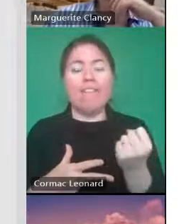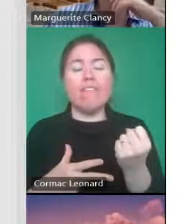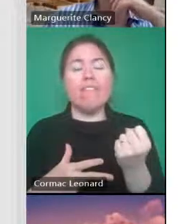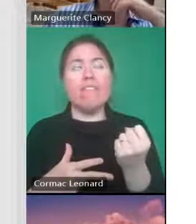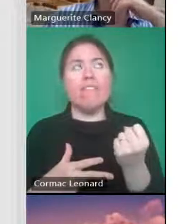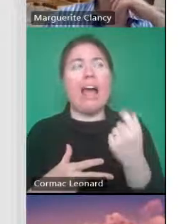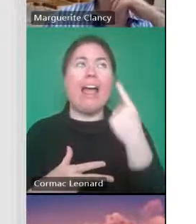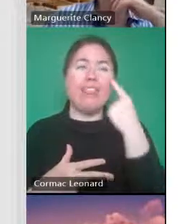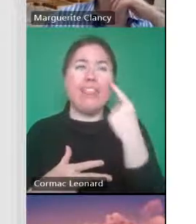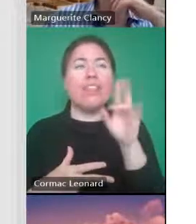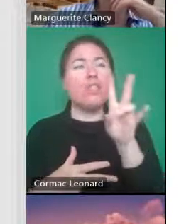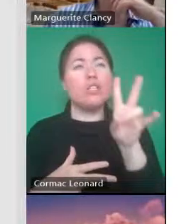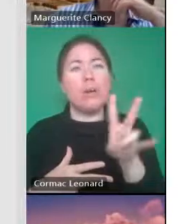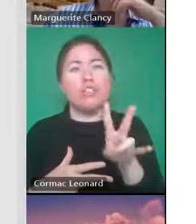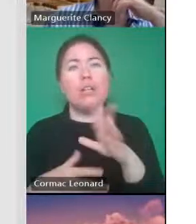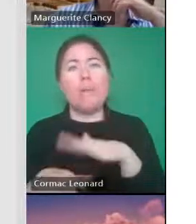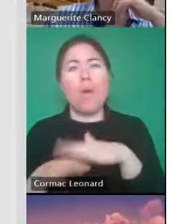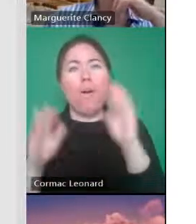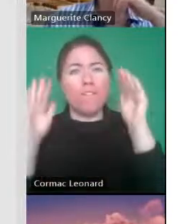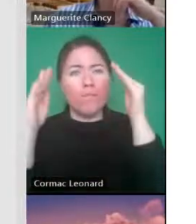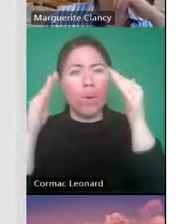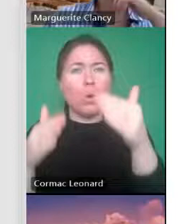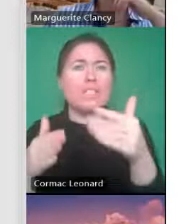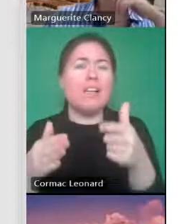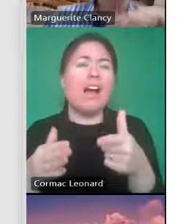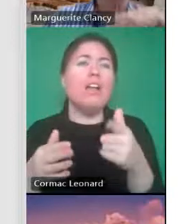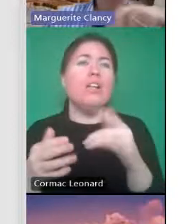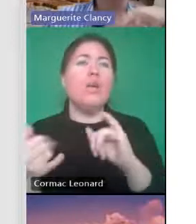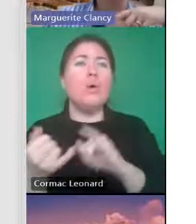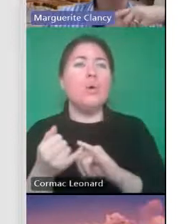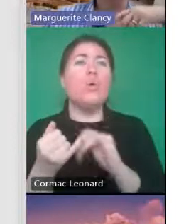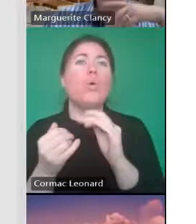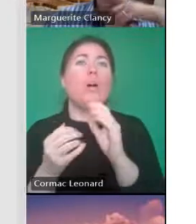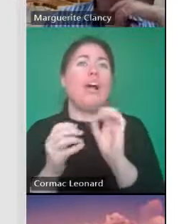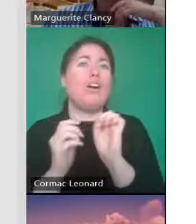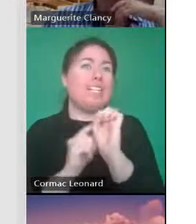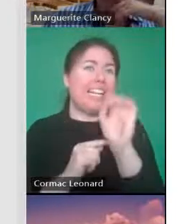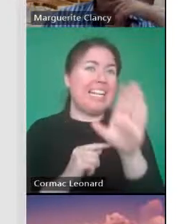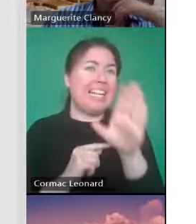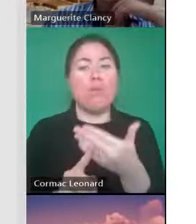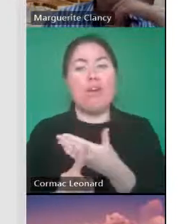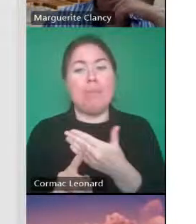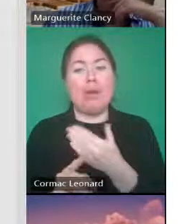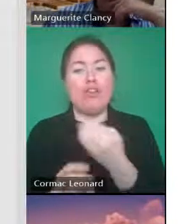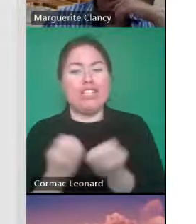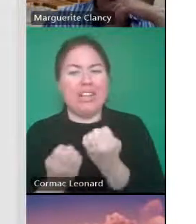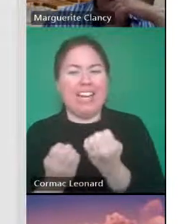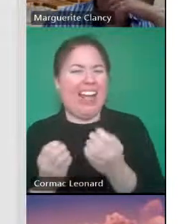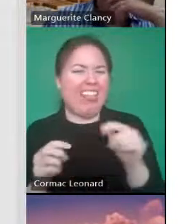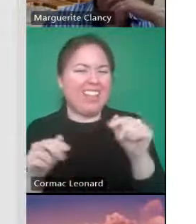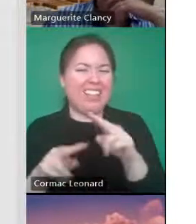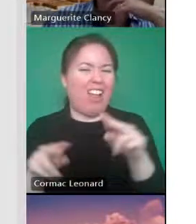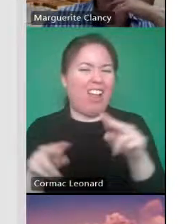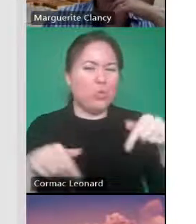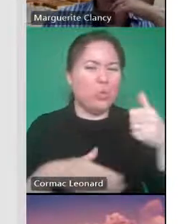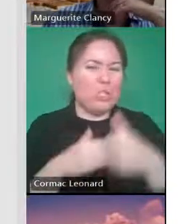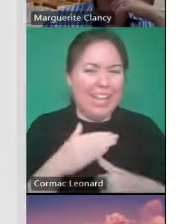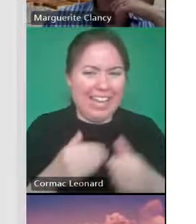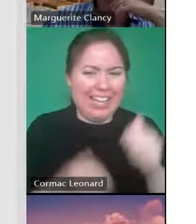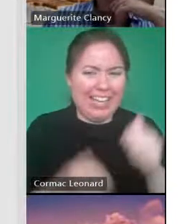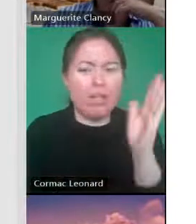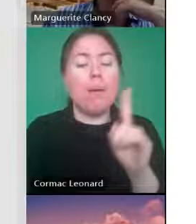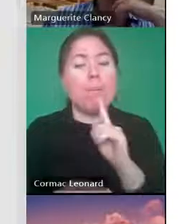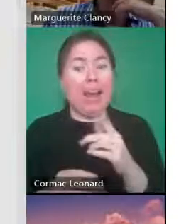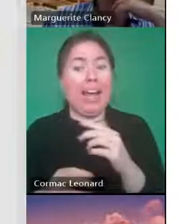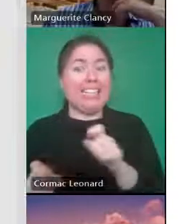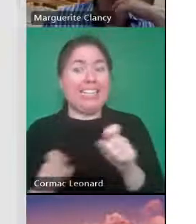think this question is probably more focused on people sending in preliminary screenings, which isn't the real focus of today. However, I will answer